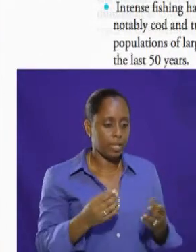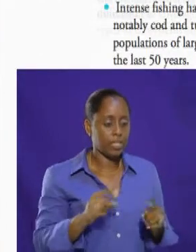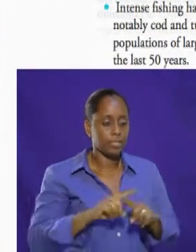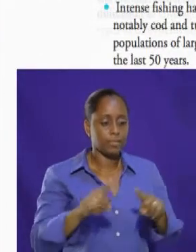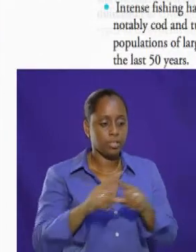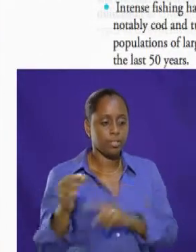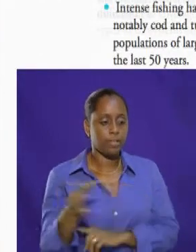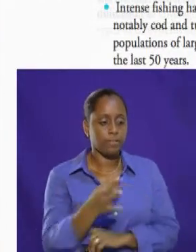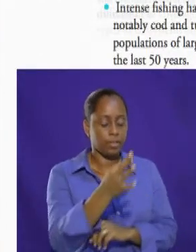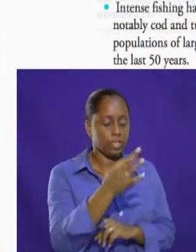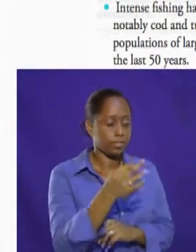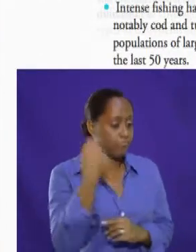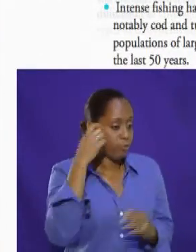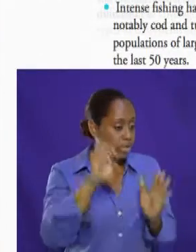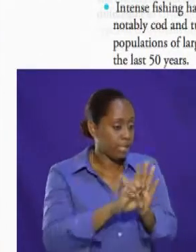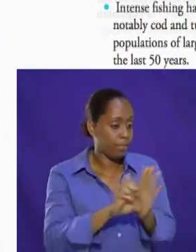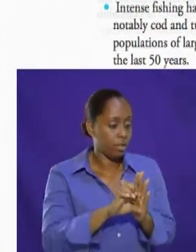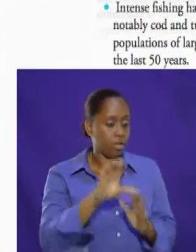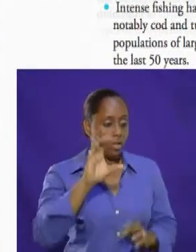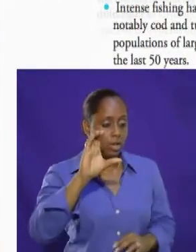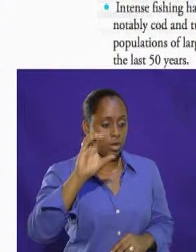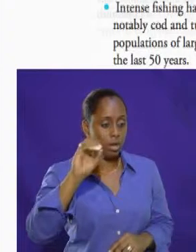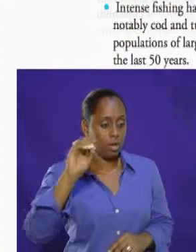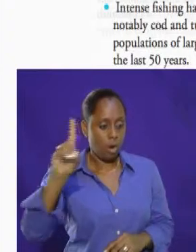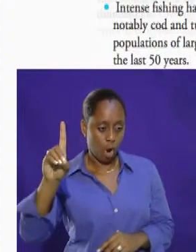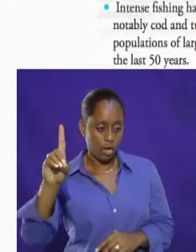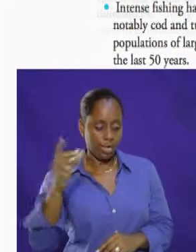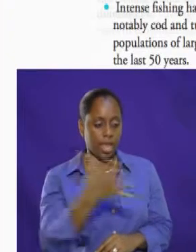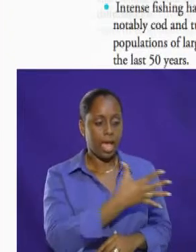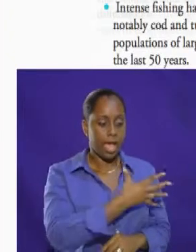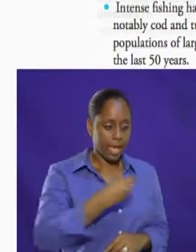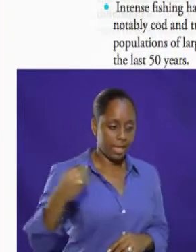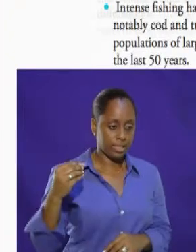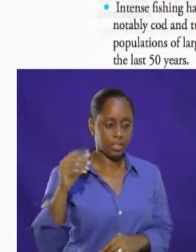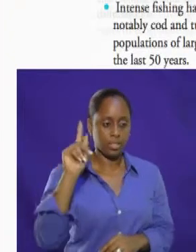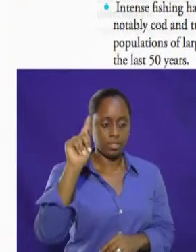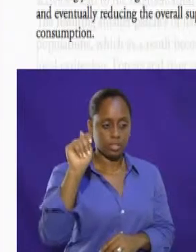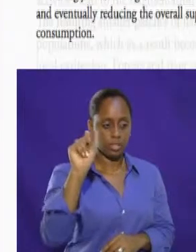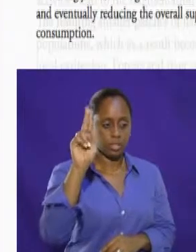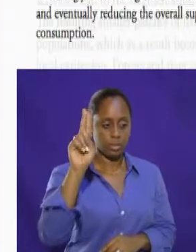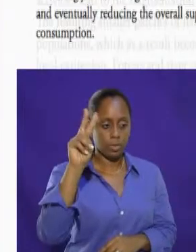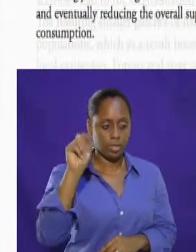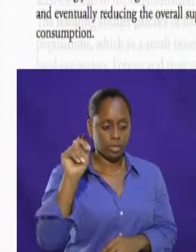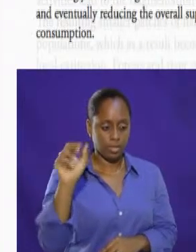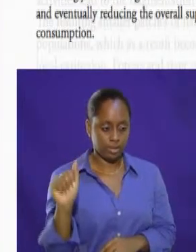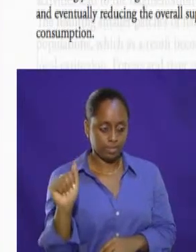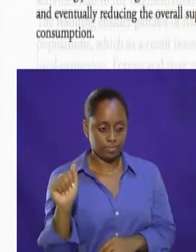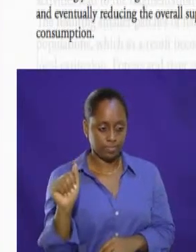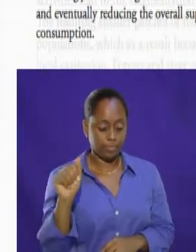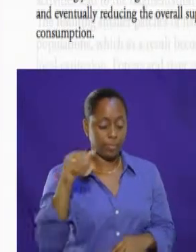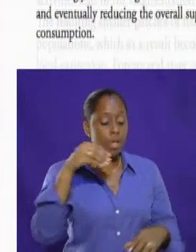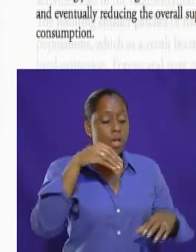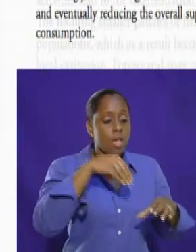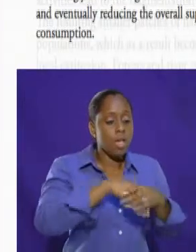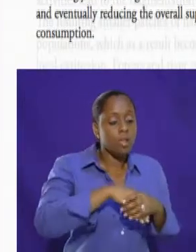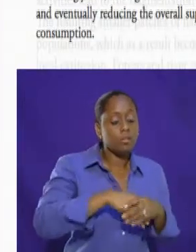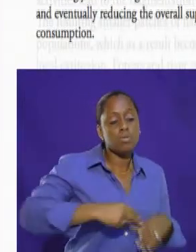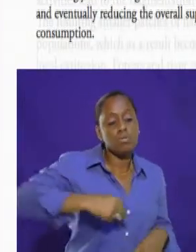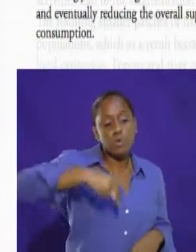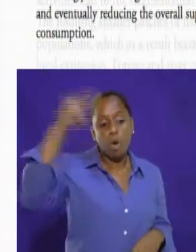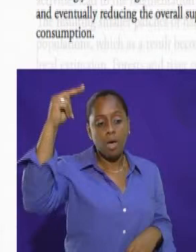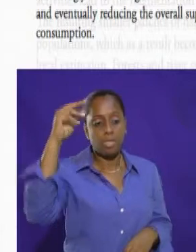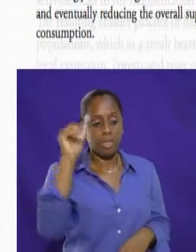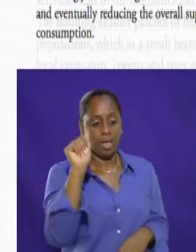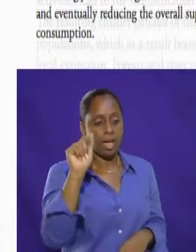populations of large fish have declined by 2/3 in the last 50 years. The preferred fish for human